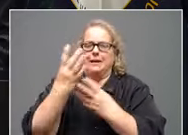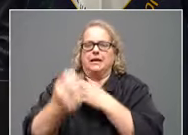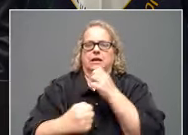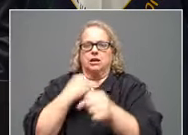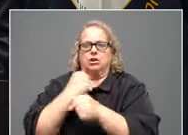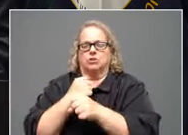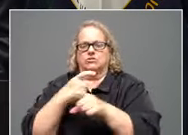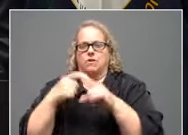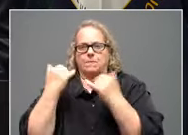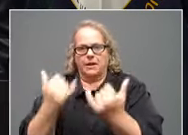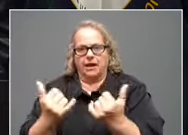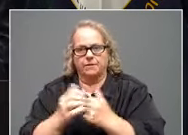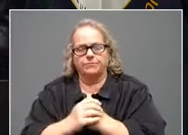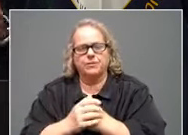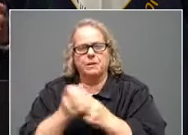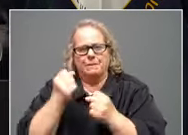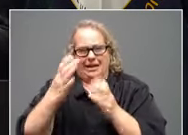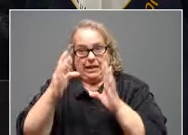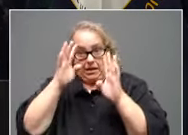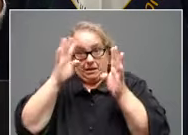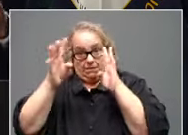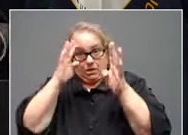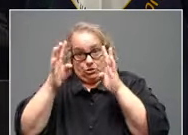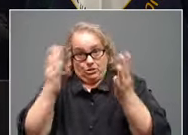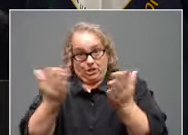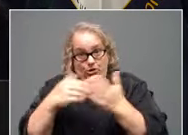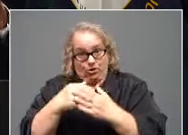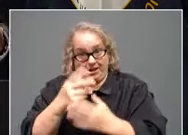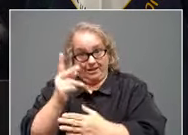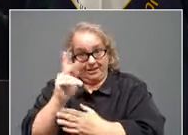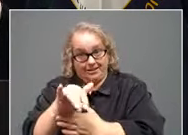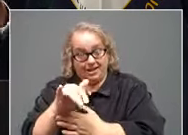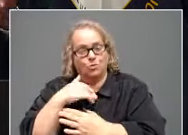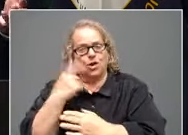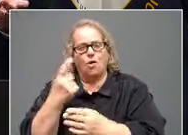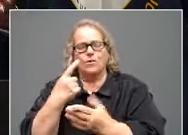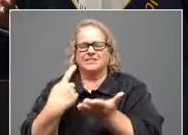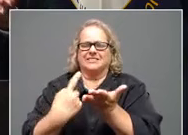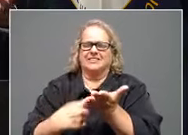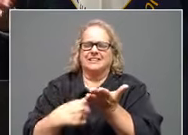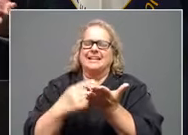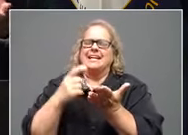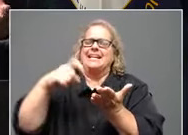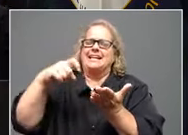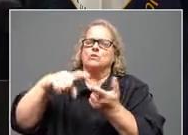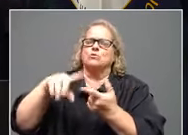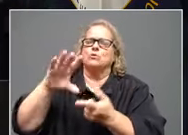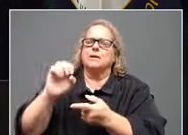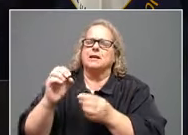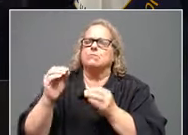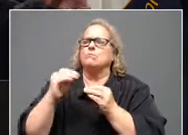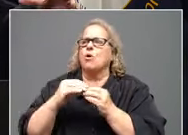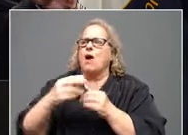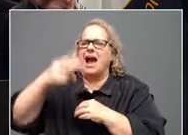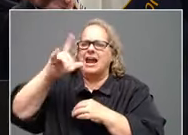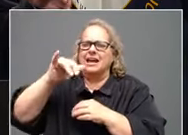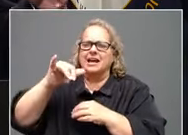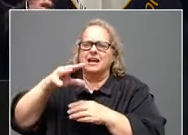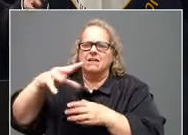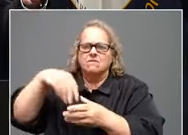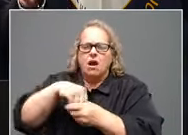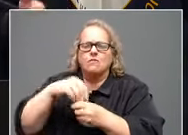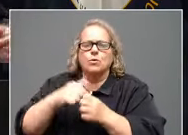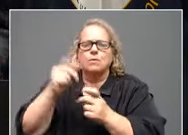incredible innovators here in the Commonwealth. One of the things we always talk about is needing to be highly involved in those that are already here